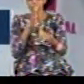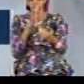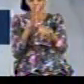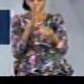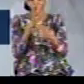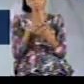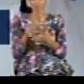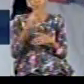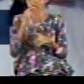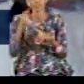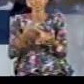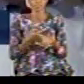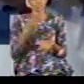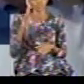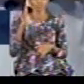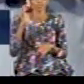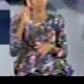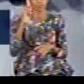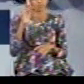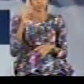Benue State.